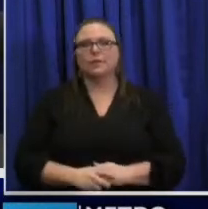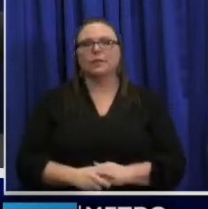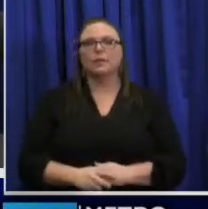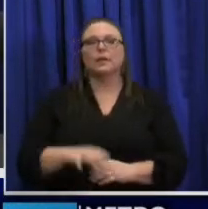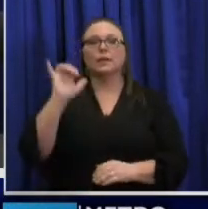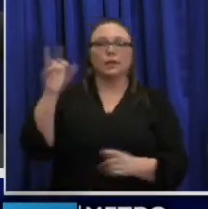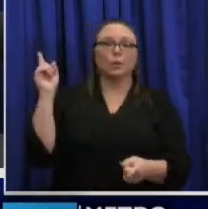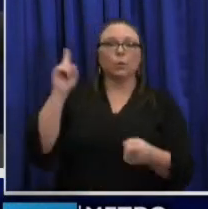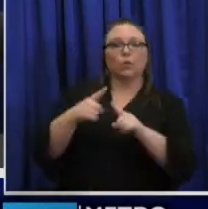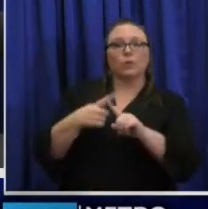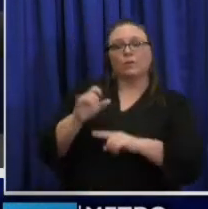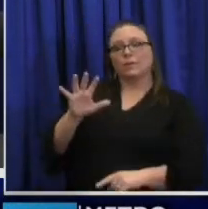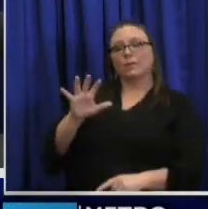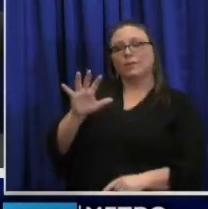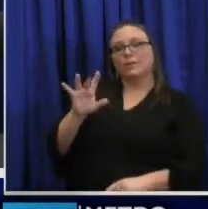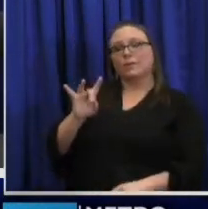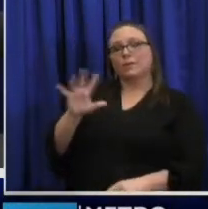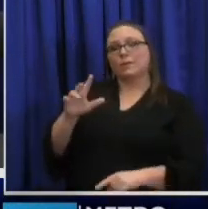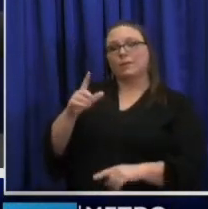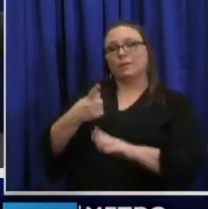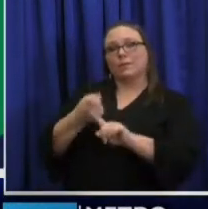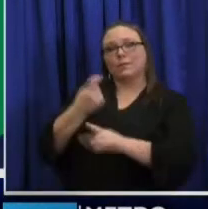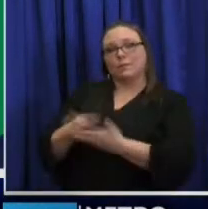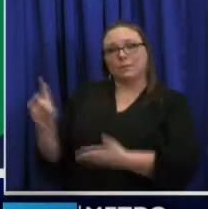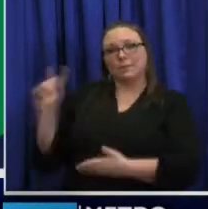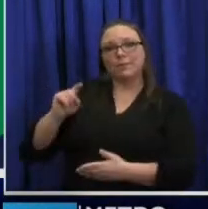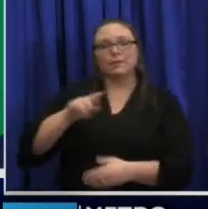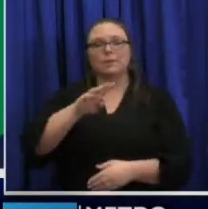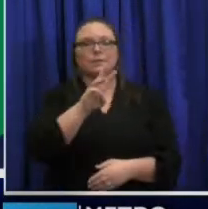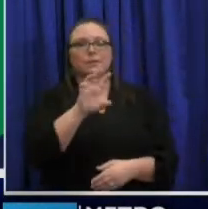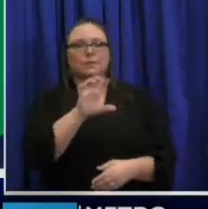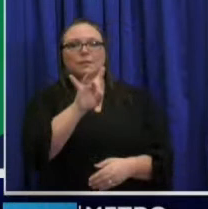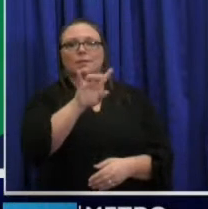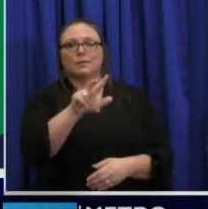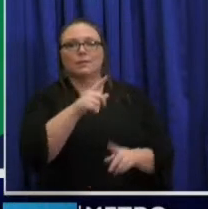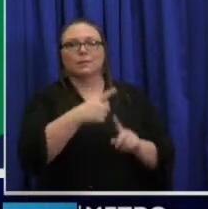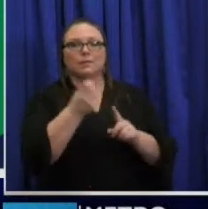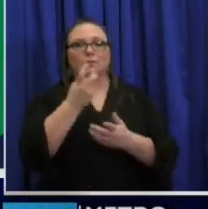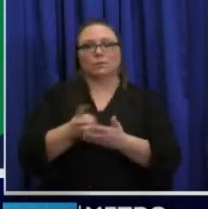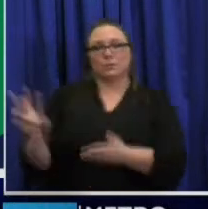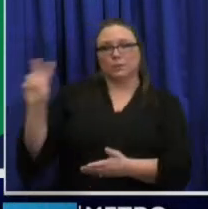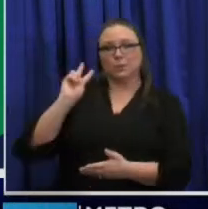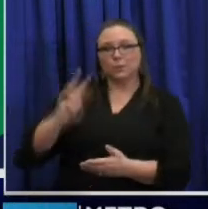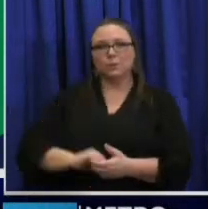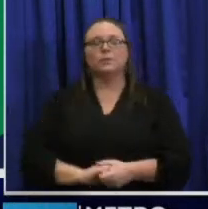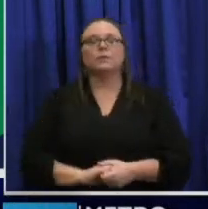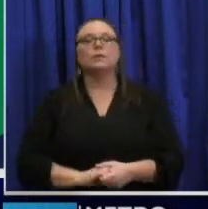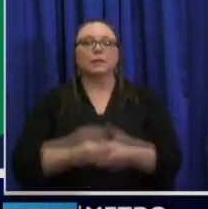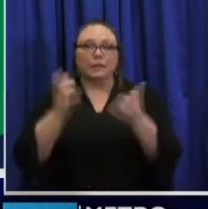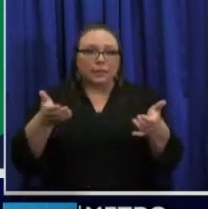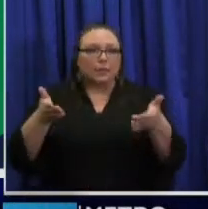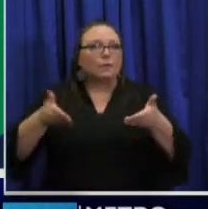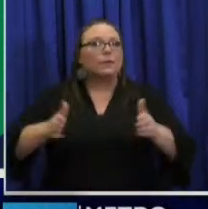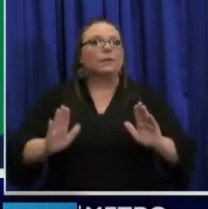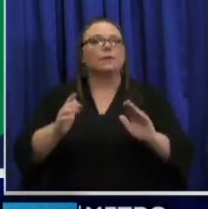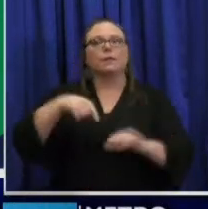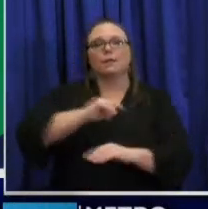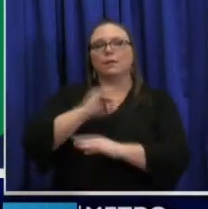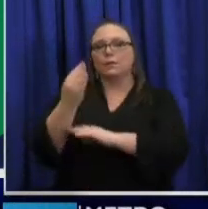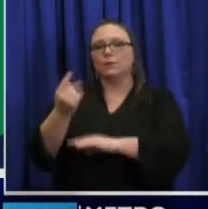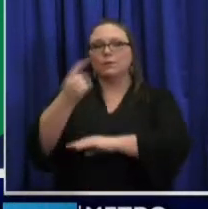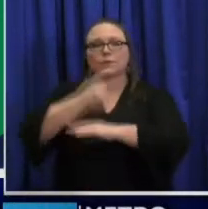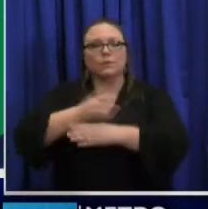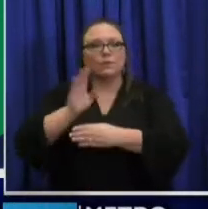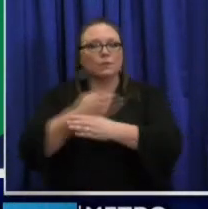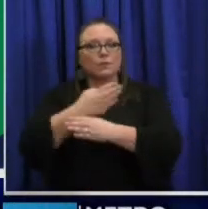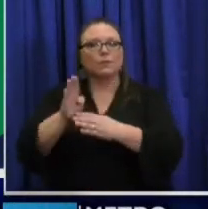down from 583 last week and 683 the week prior. This now allows us to put our 14-day new